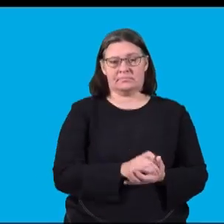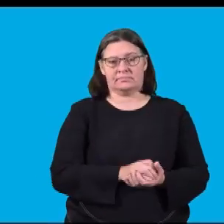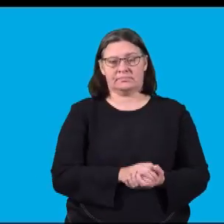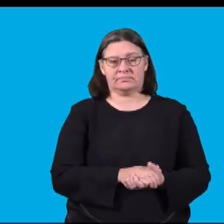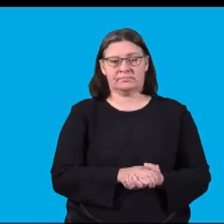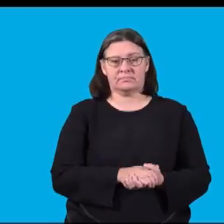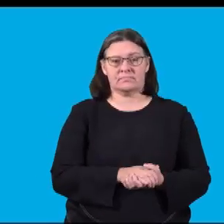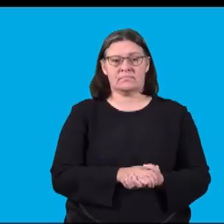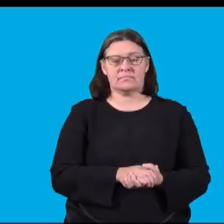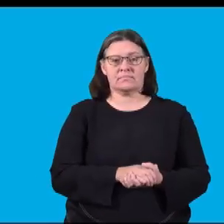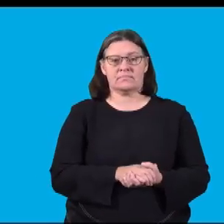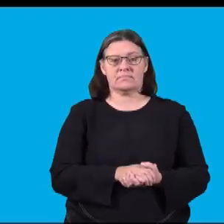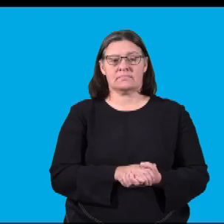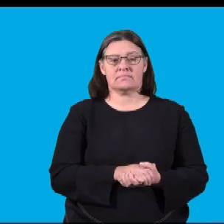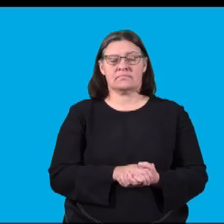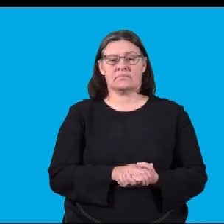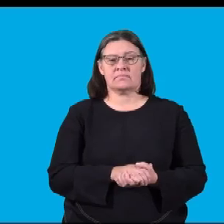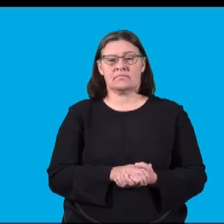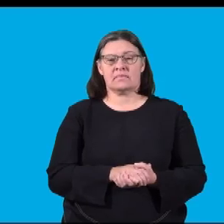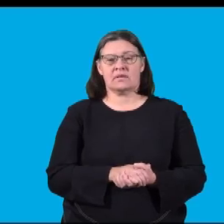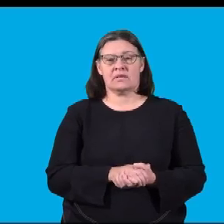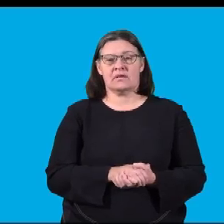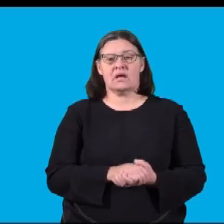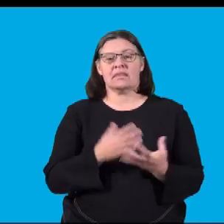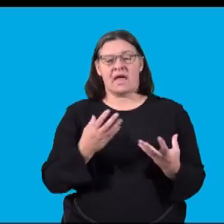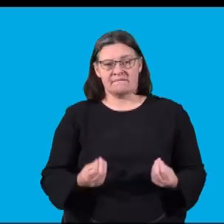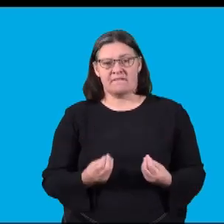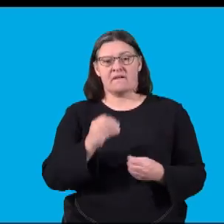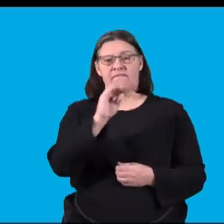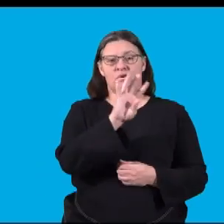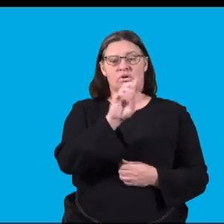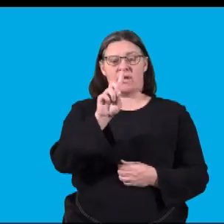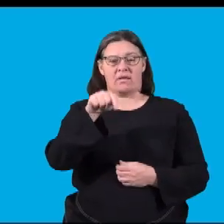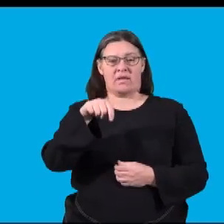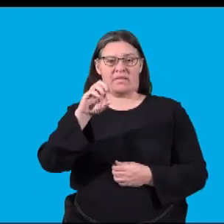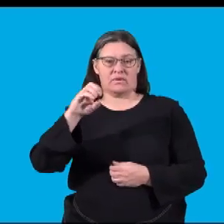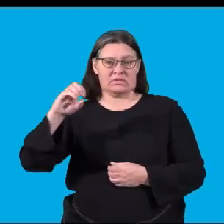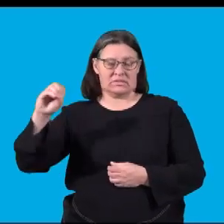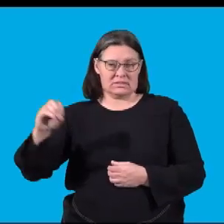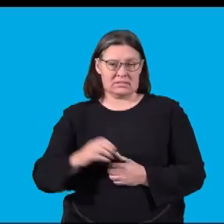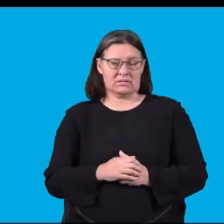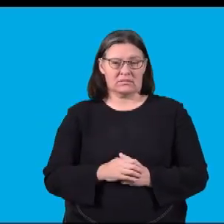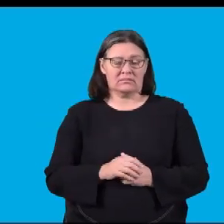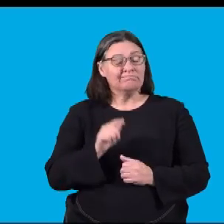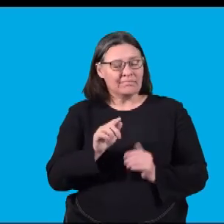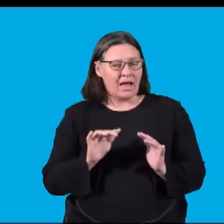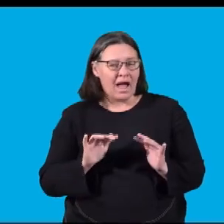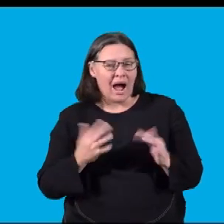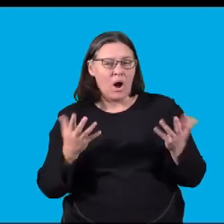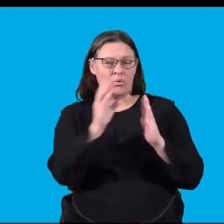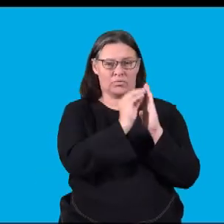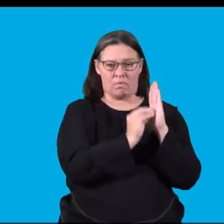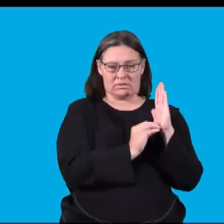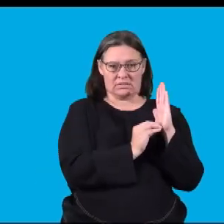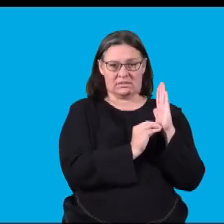income. All right. Accrued income. Then we're going to have our 41,000. That is how